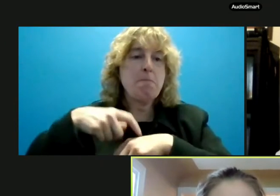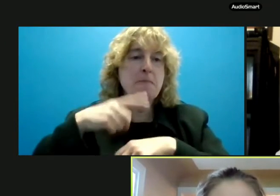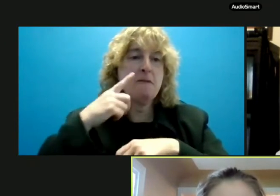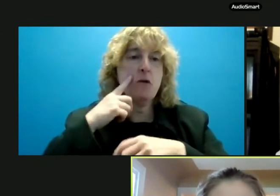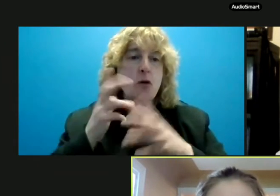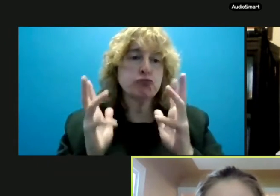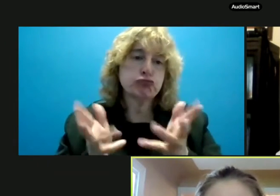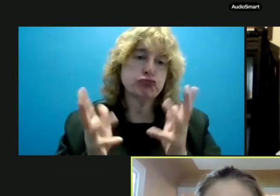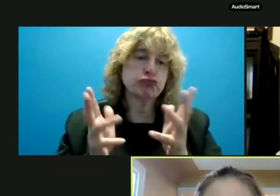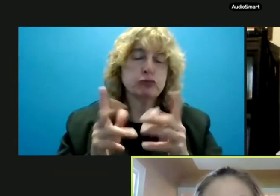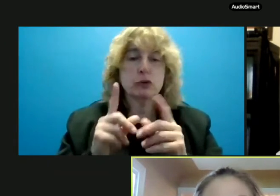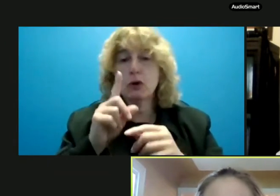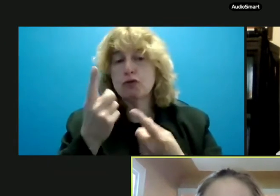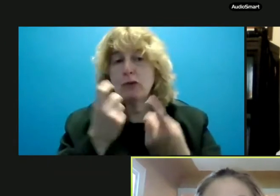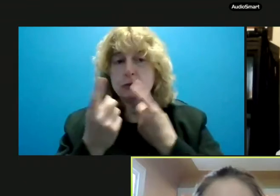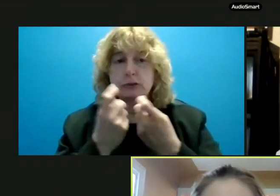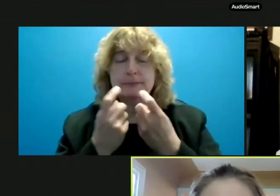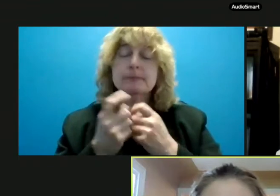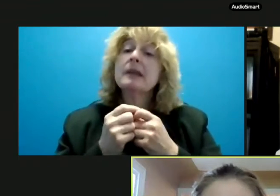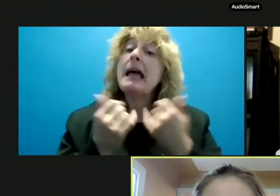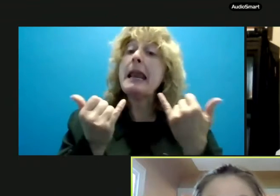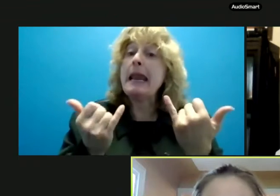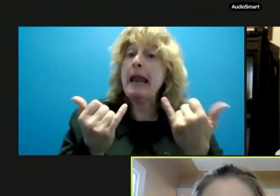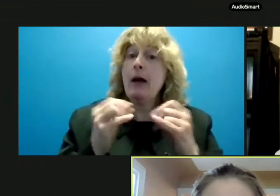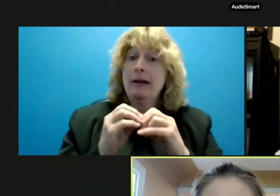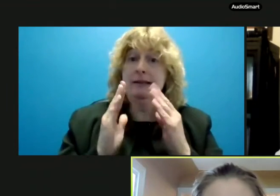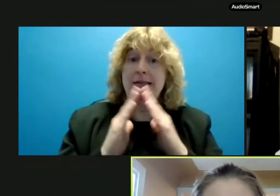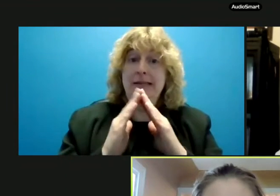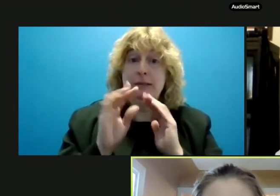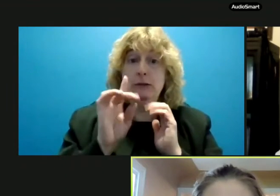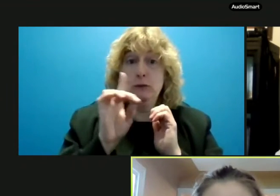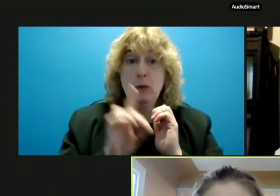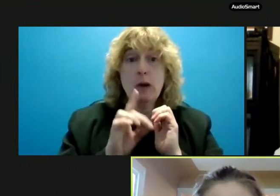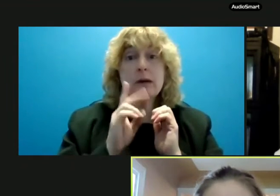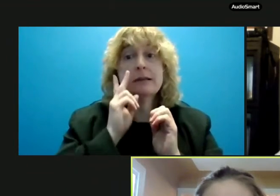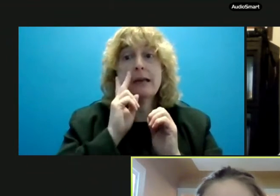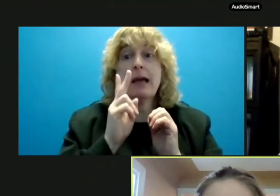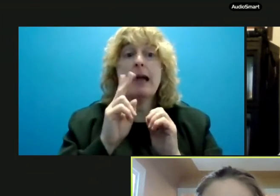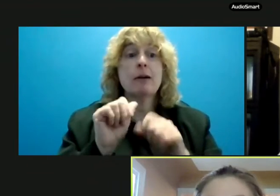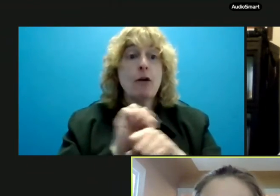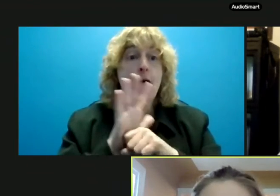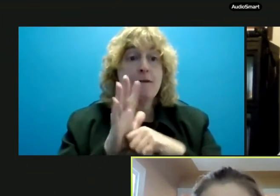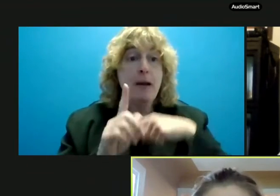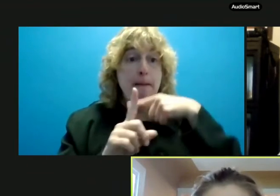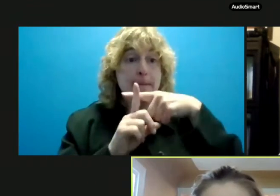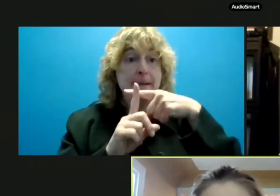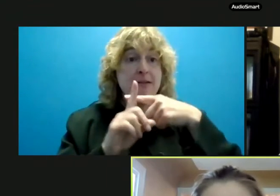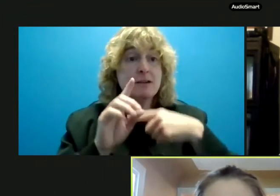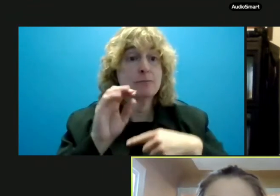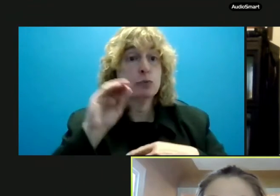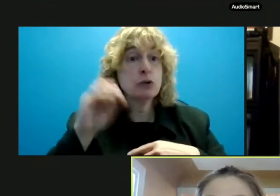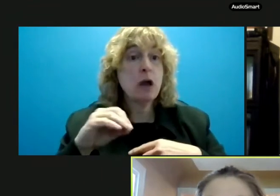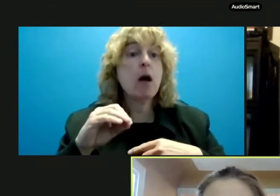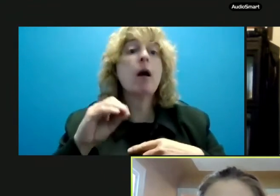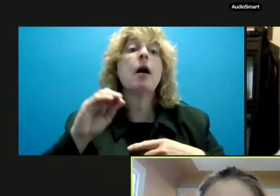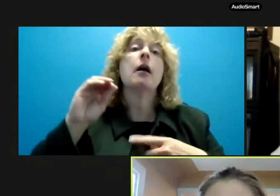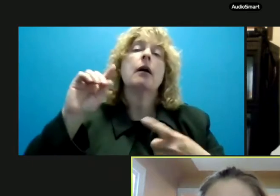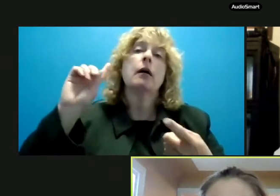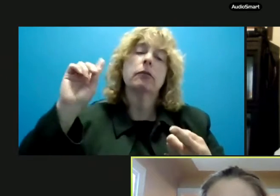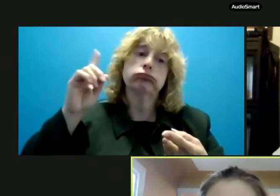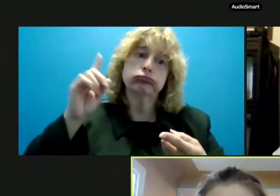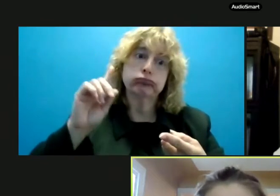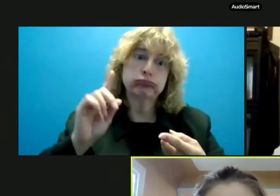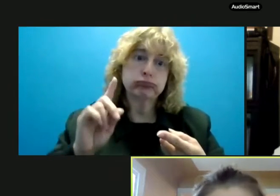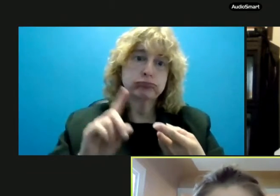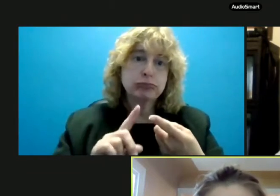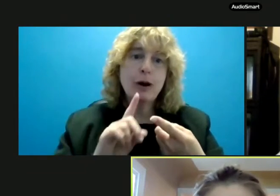in the City of Detroit currently. Is that we're seeing our COVID positivity rates decline. Which is really exciting. We're almost down to